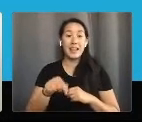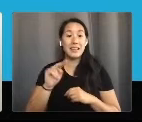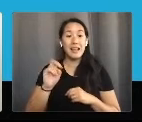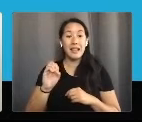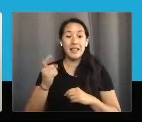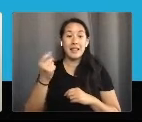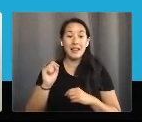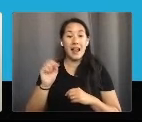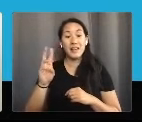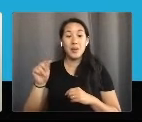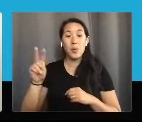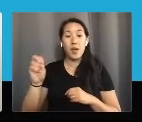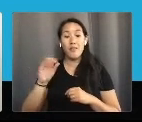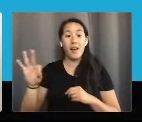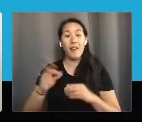Inclusion 2020.